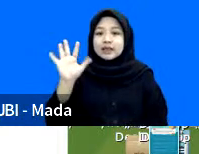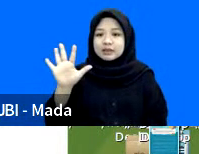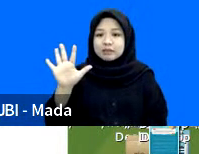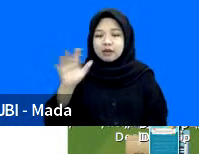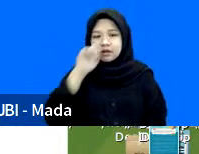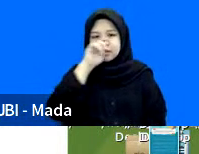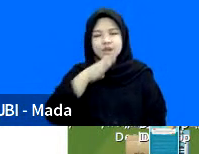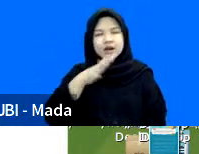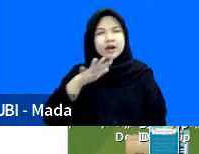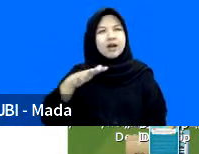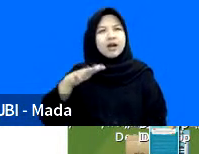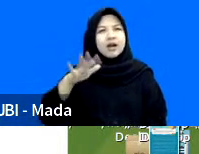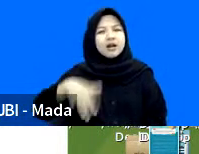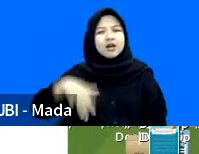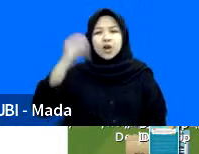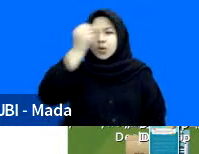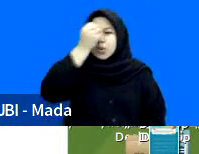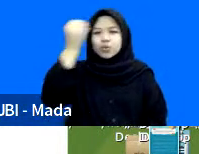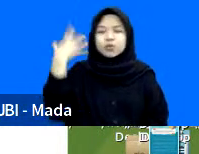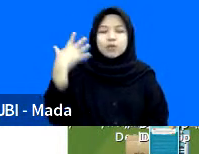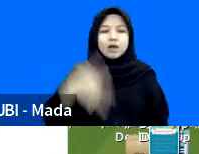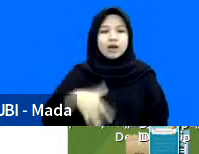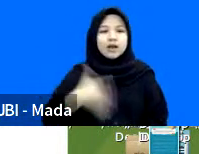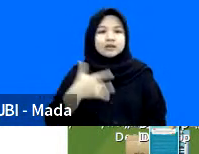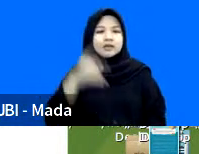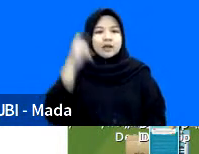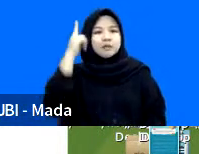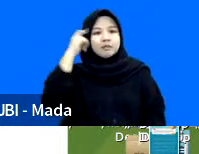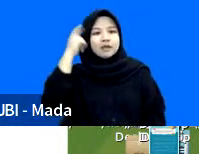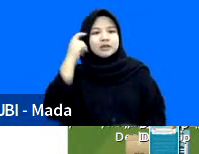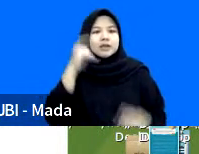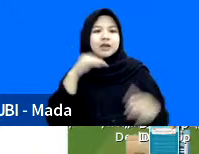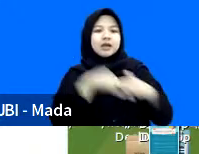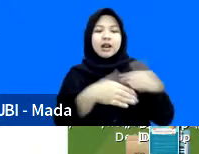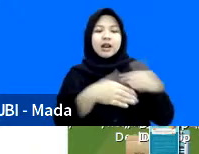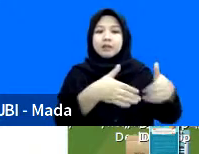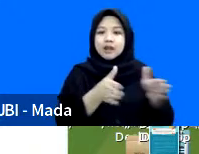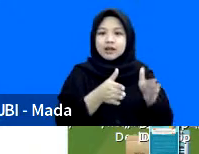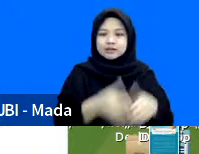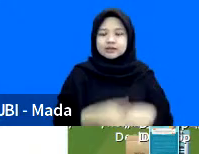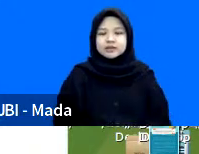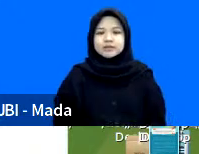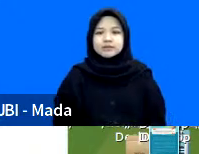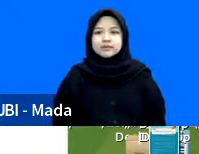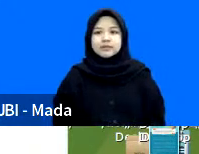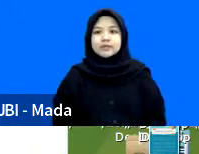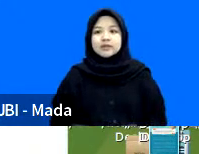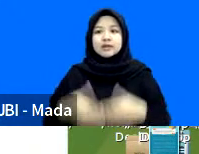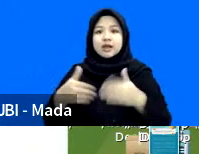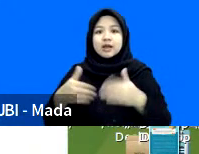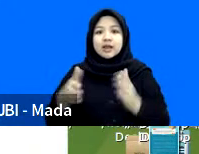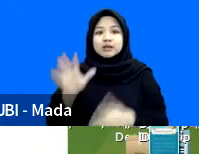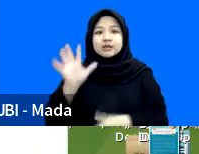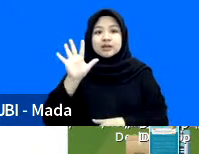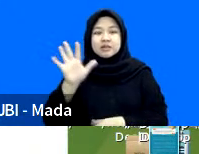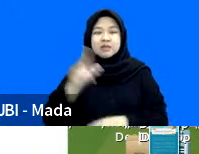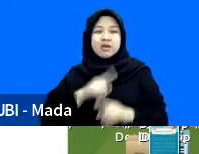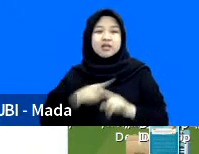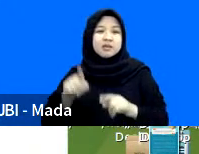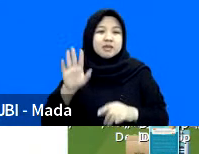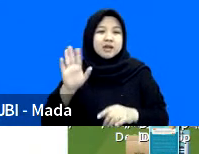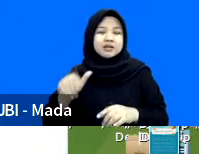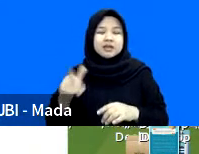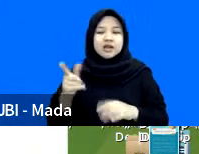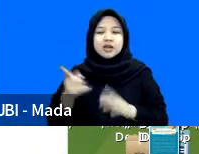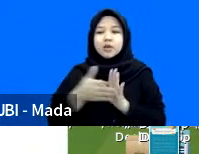3. So the child which is now in class 5 is actually at class 1 level. So there's a regression in learning, and this regression will be